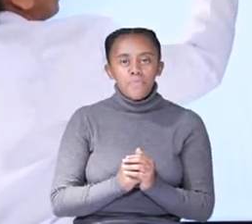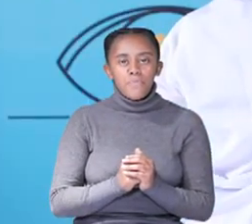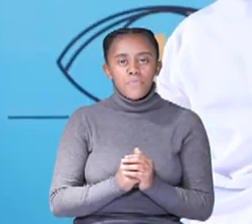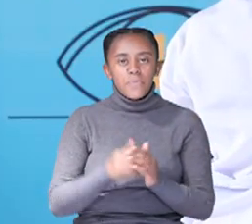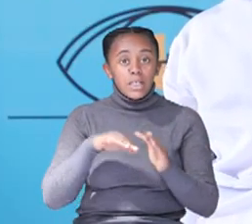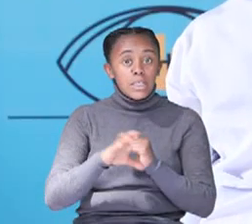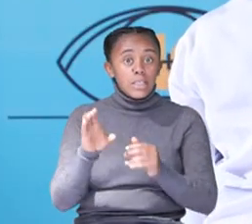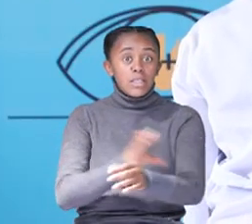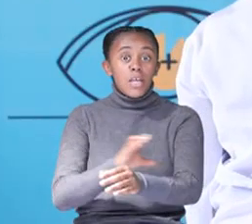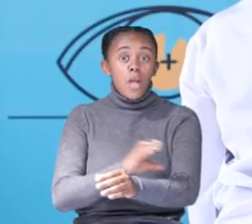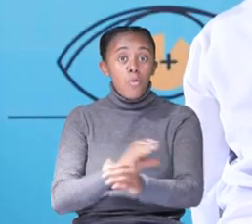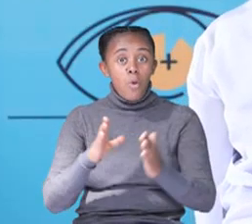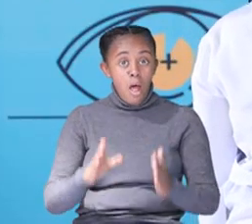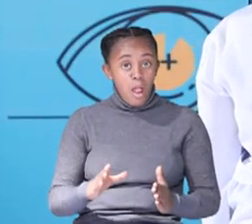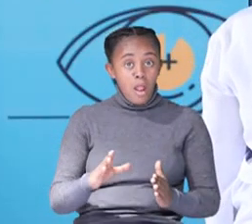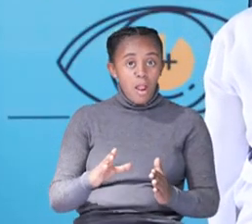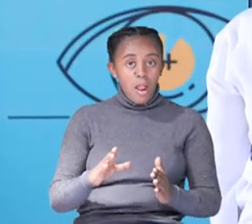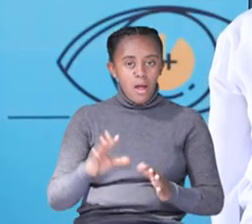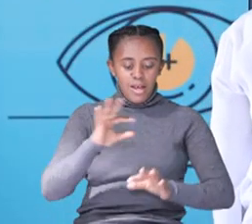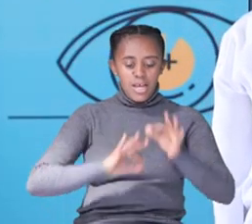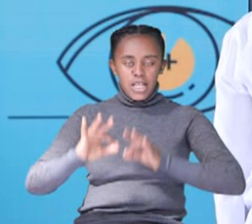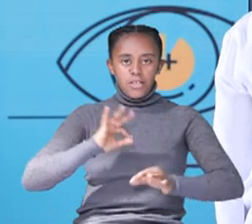In cellular respiration,